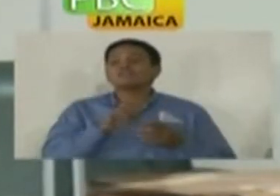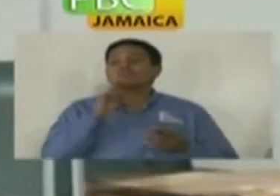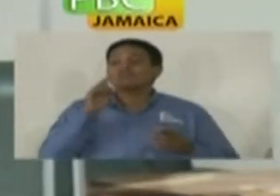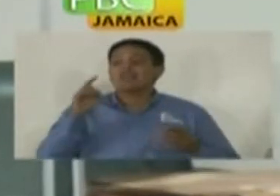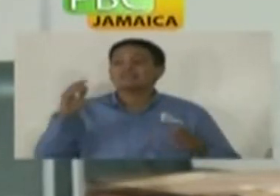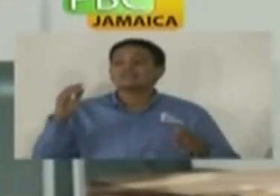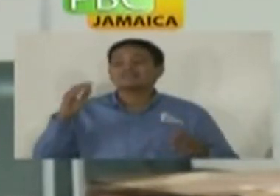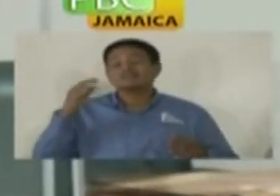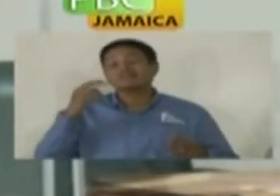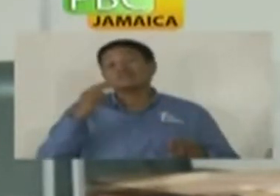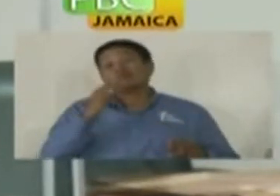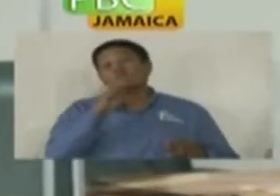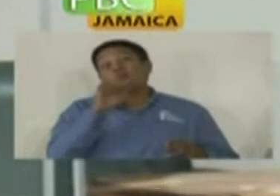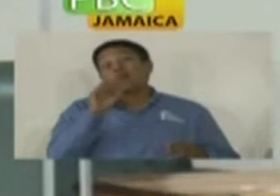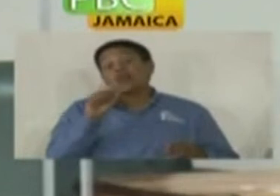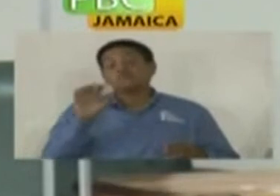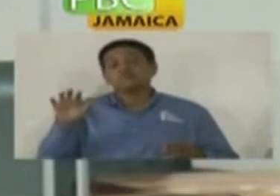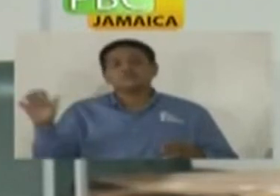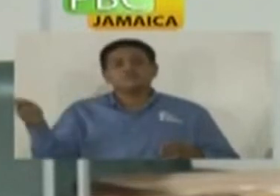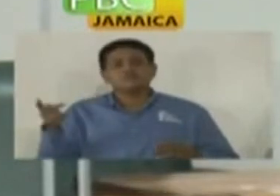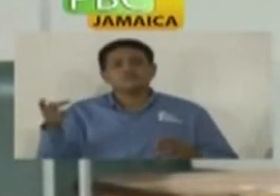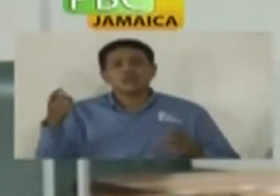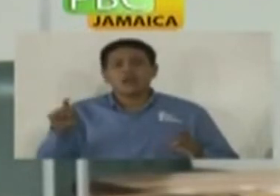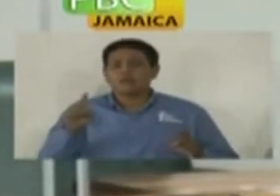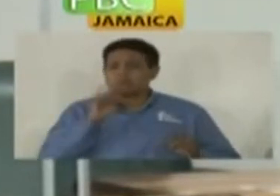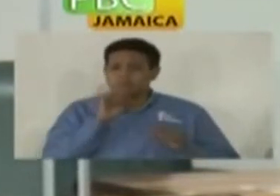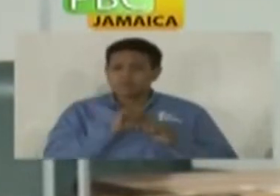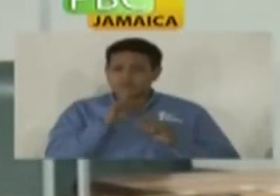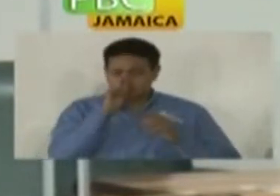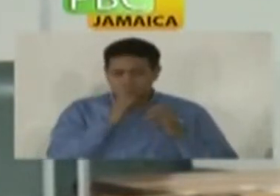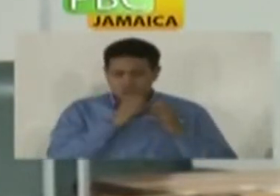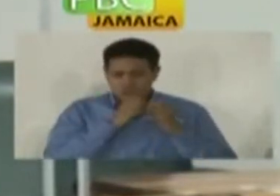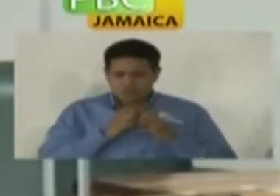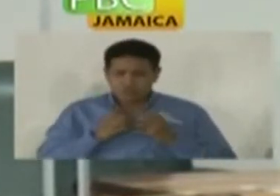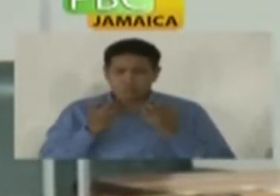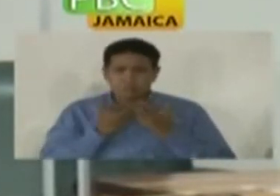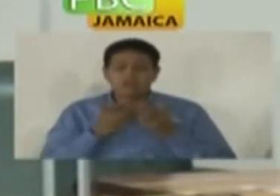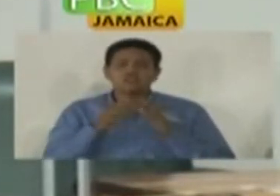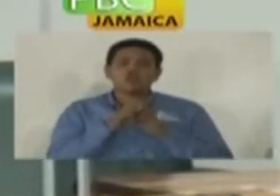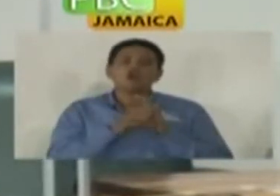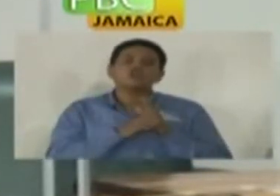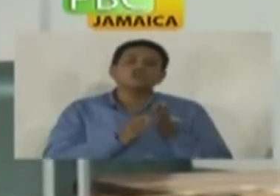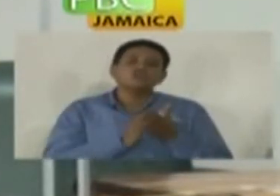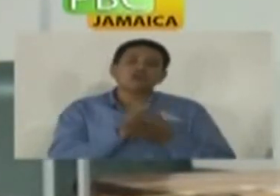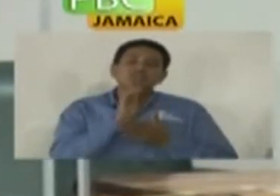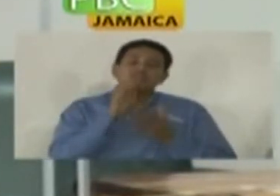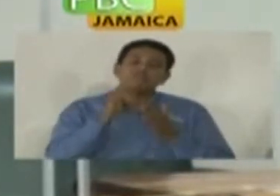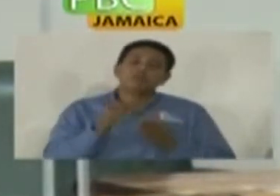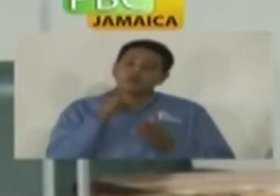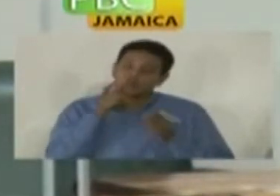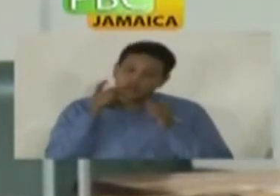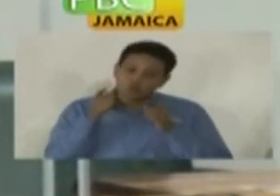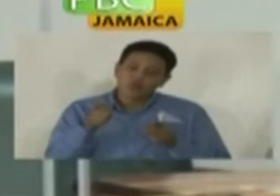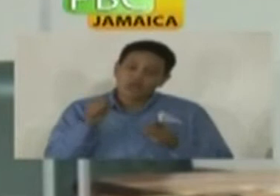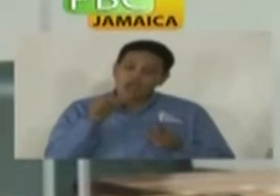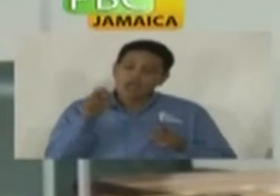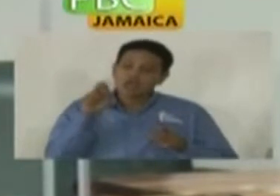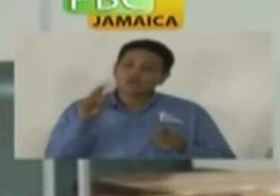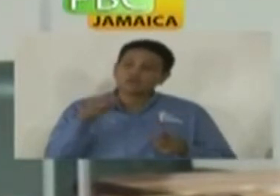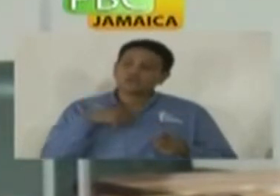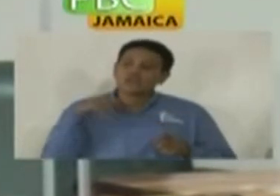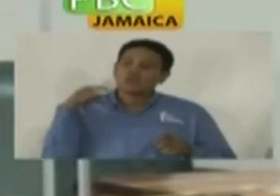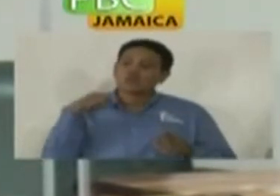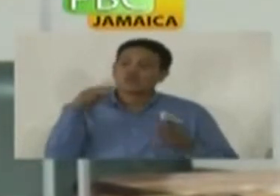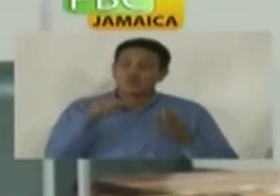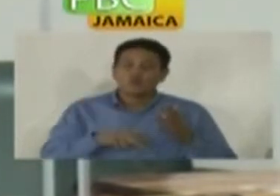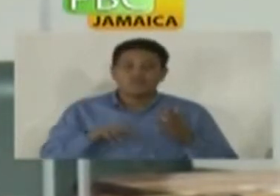and Williams as necessary to ensure compatibility with the constitutional rights of the accused person. And then I take you to